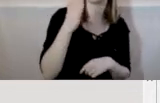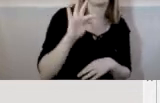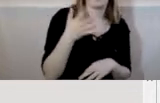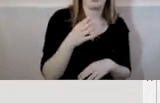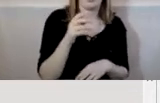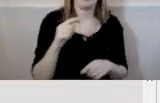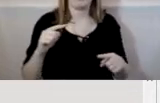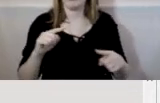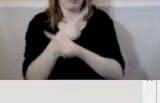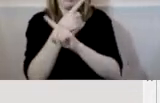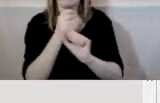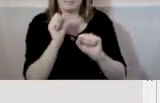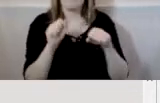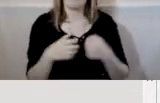So